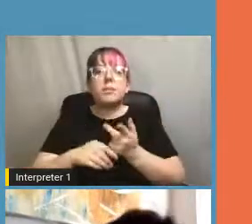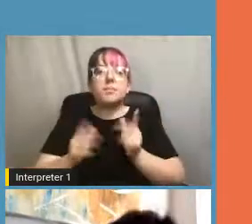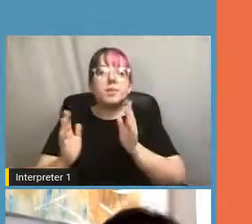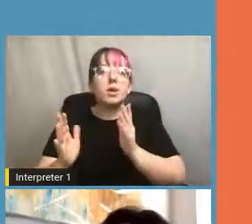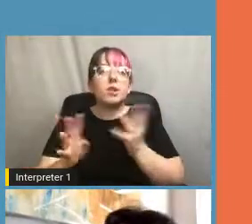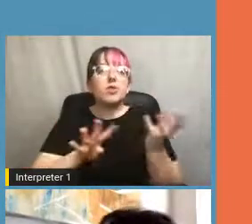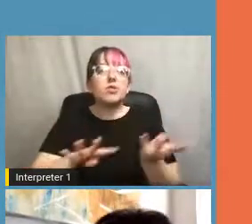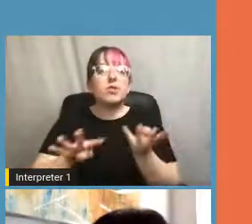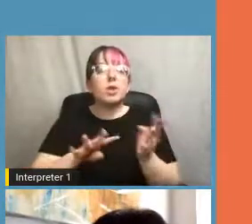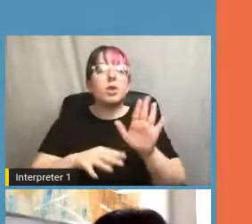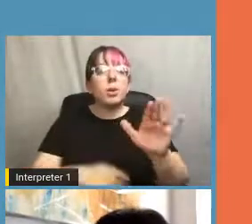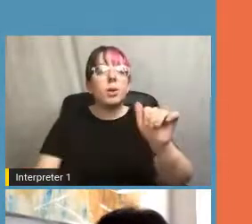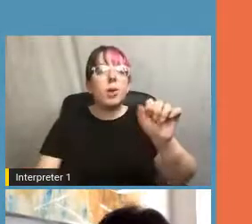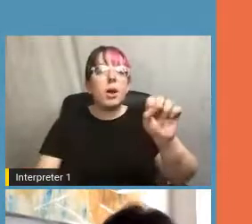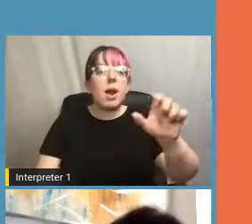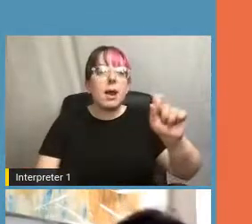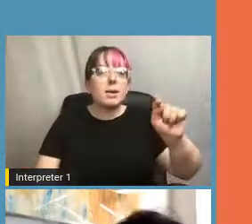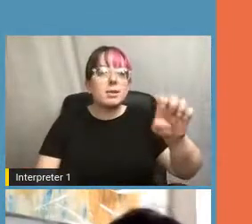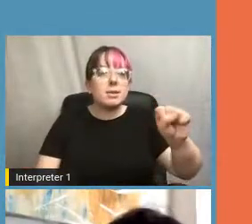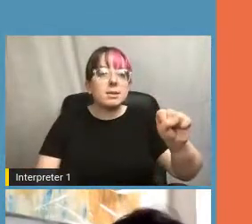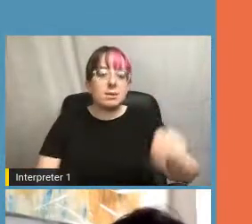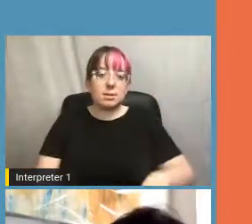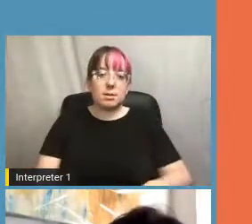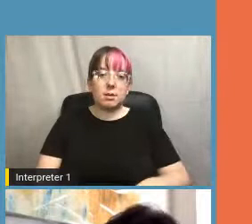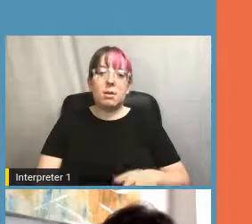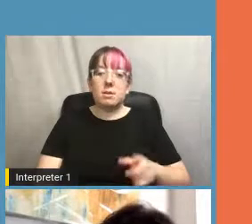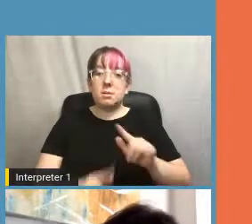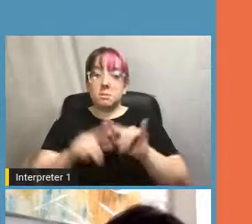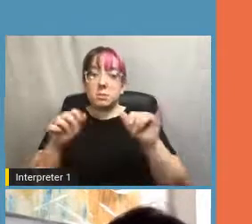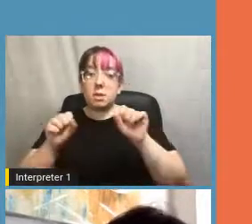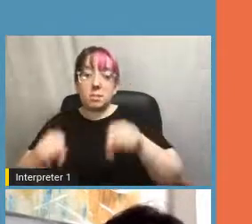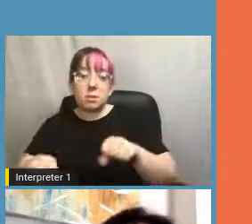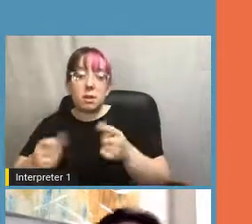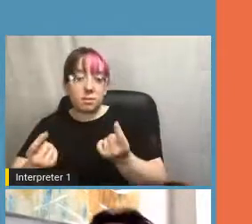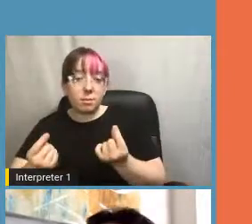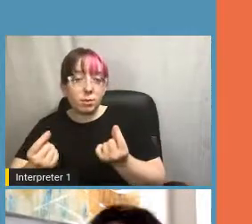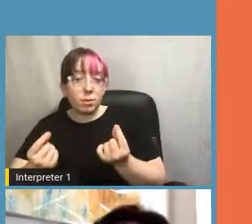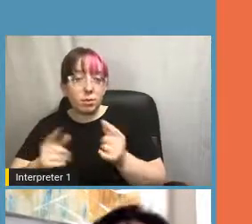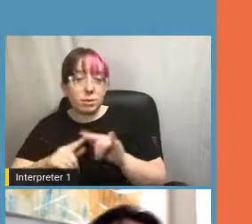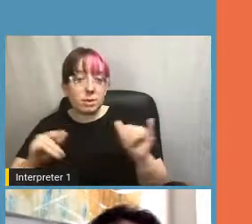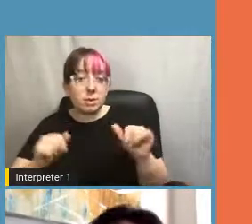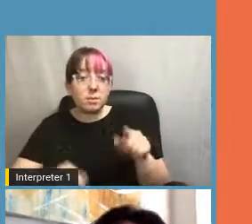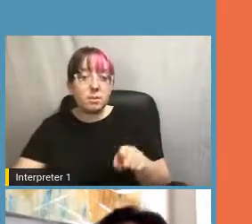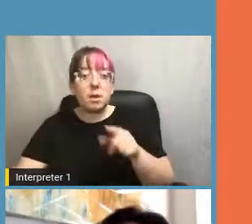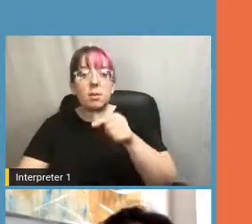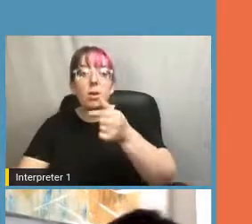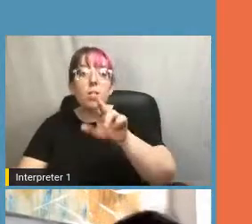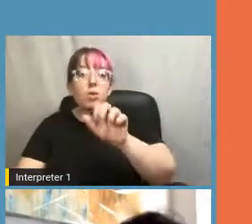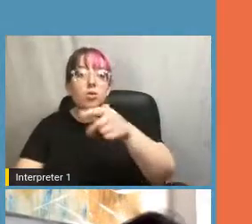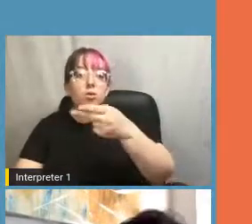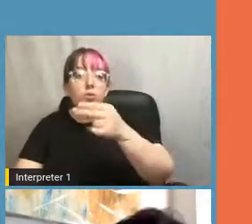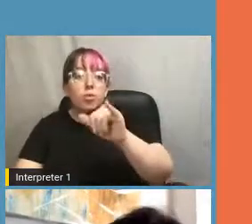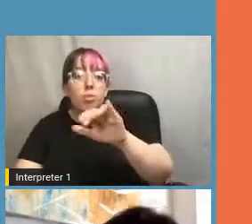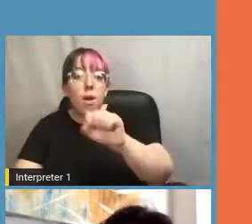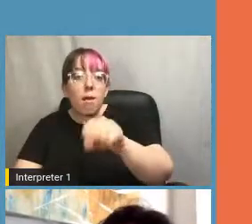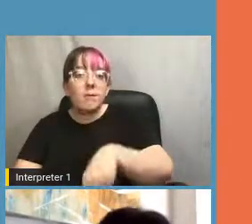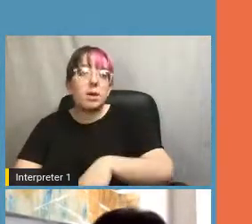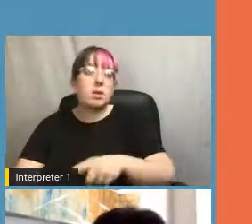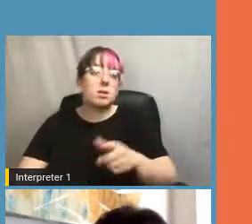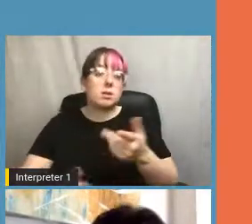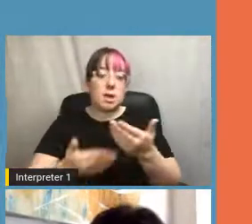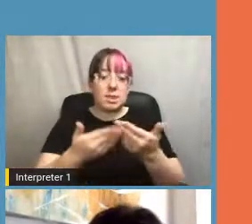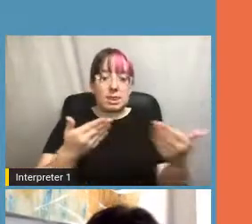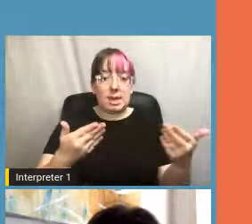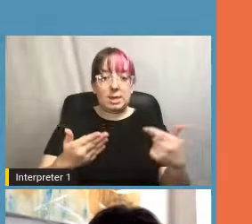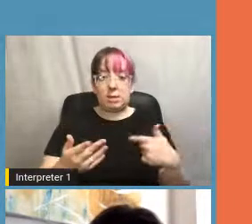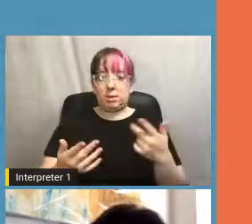like this can be actually done at the same time. Generating assets. Make sure you have your graphics, your objects, everything ready